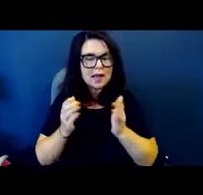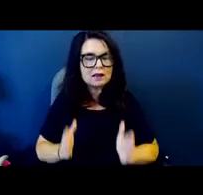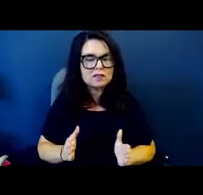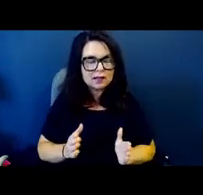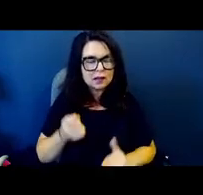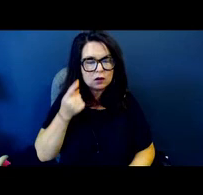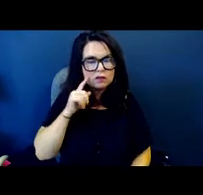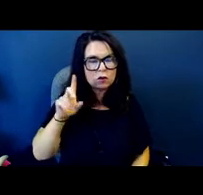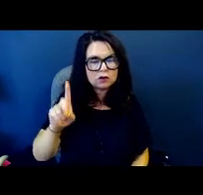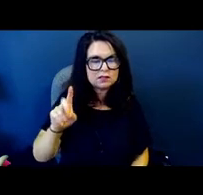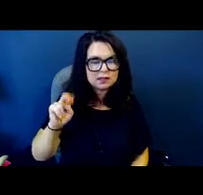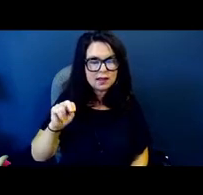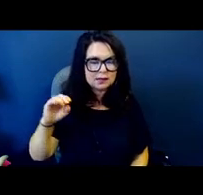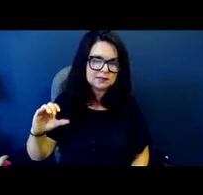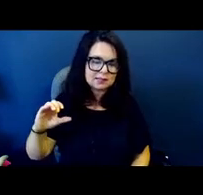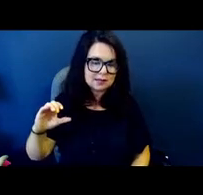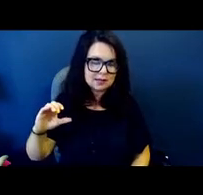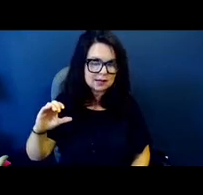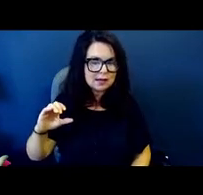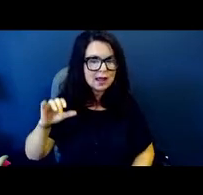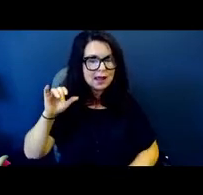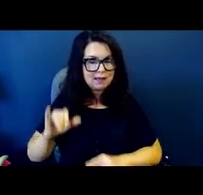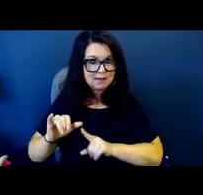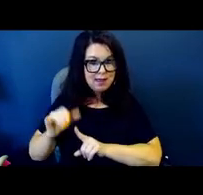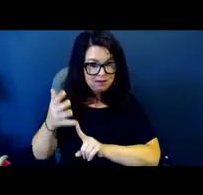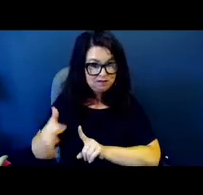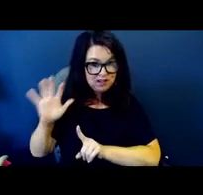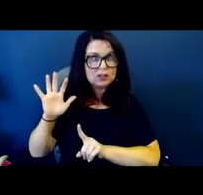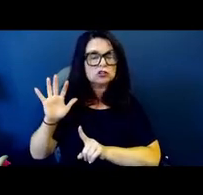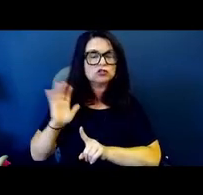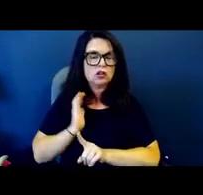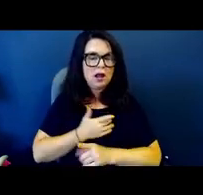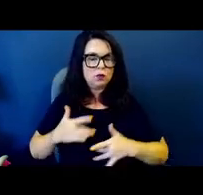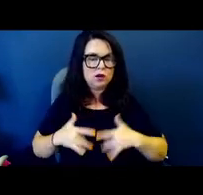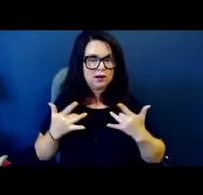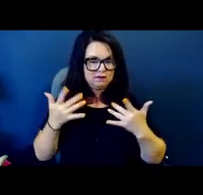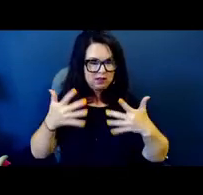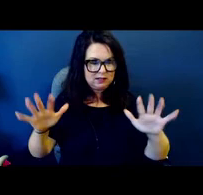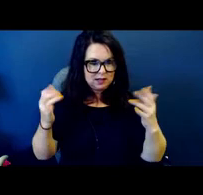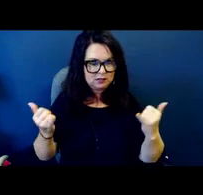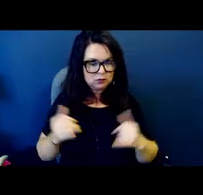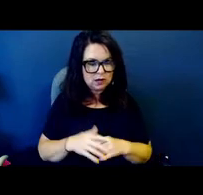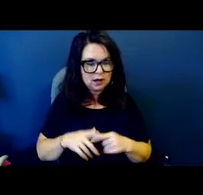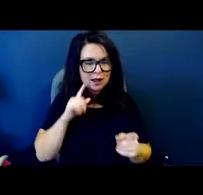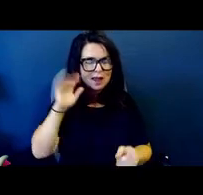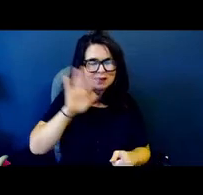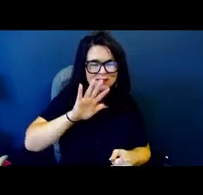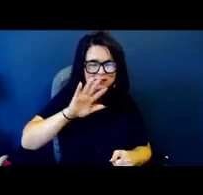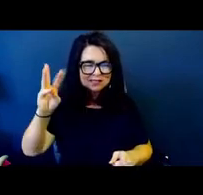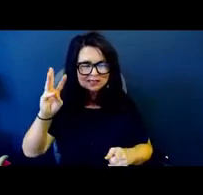be ending our event today. So stay tuned. Let me get this one up. 56 million Americans